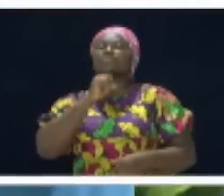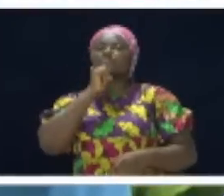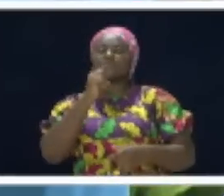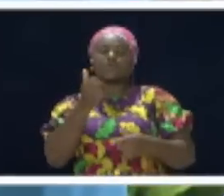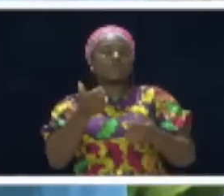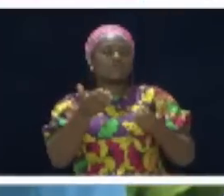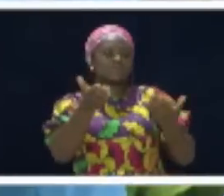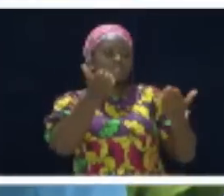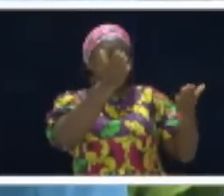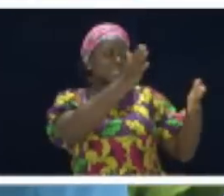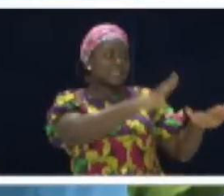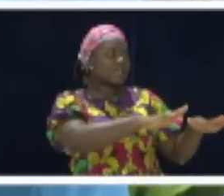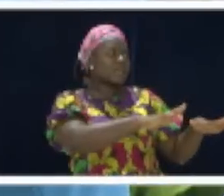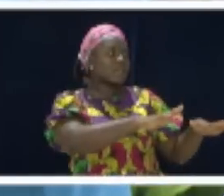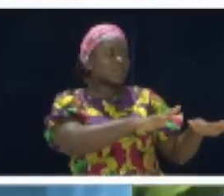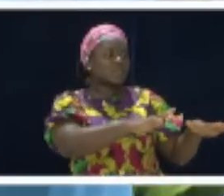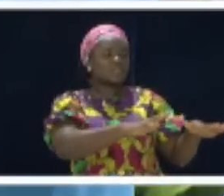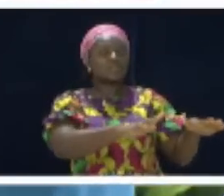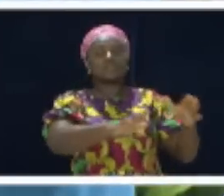immortal,